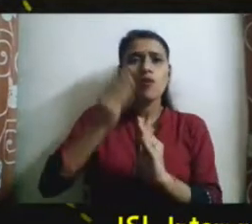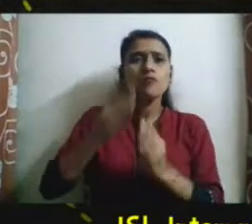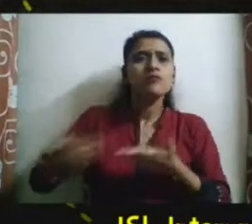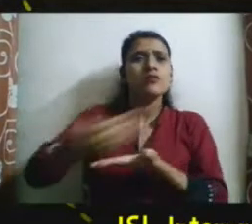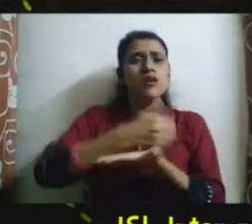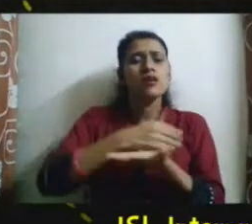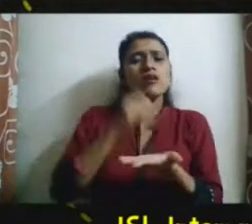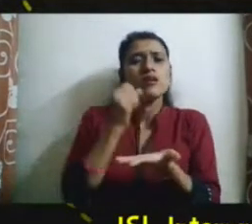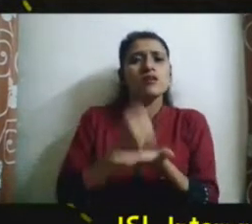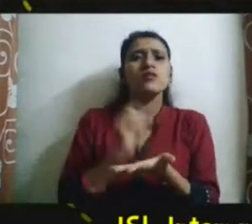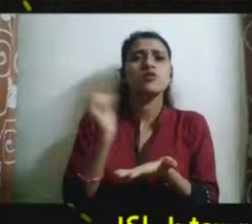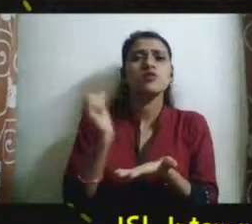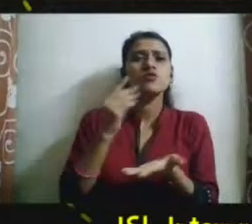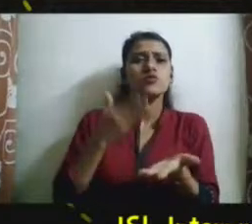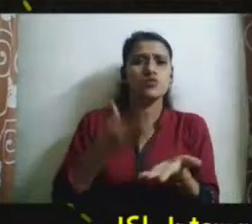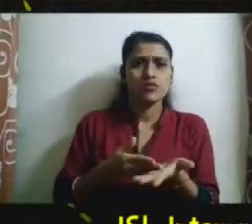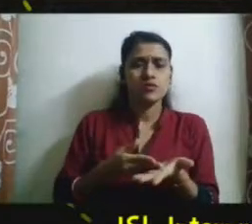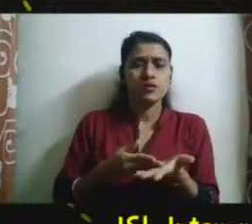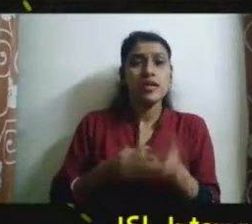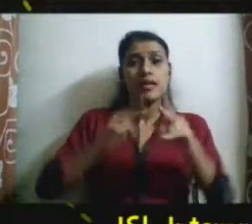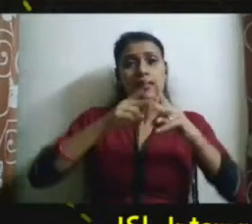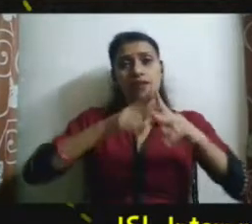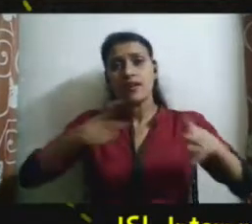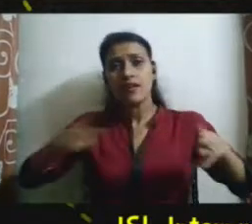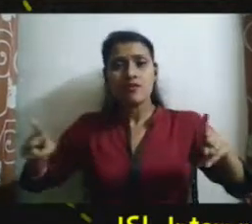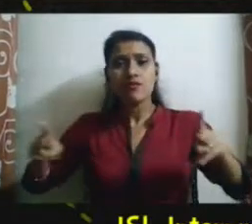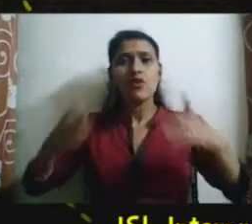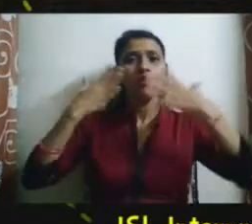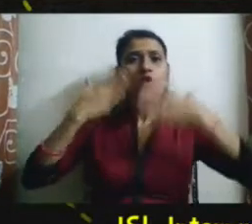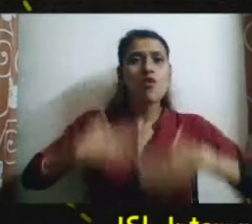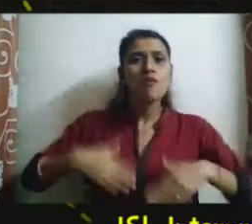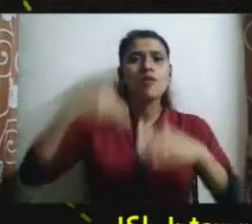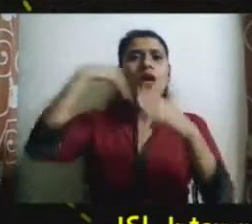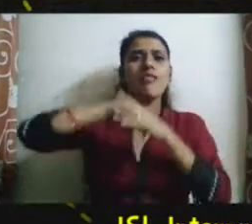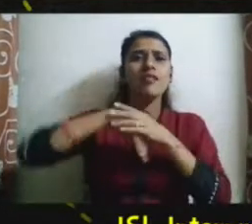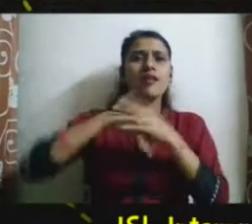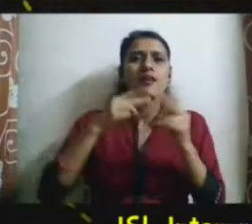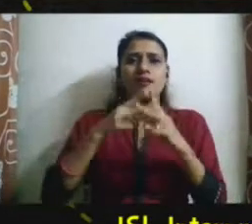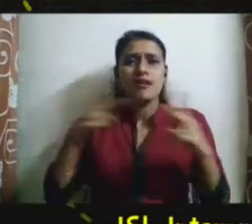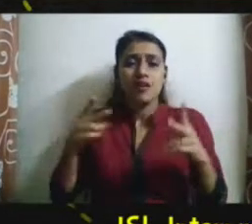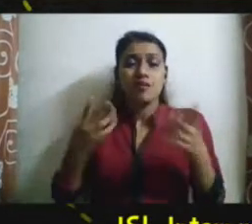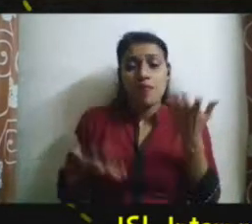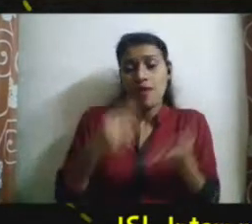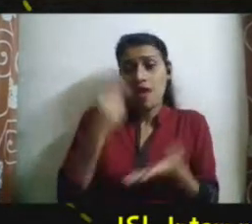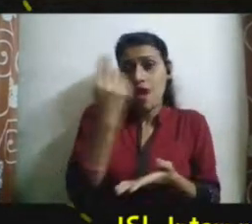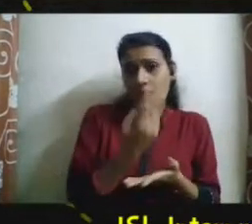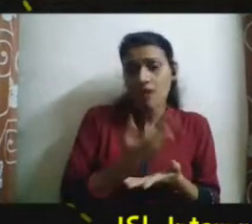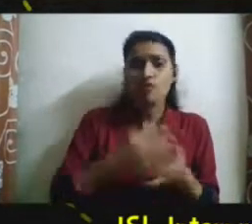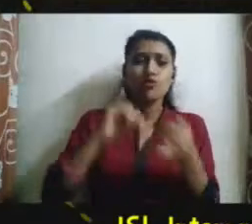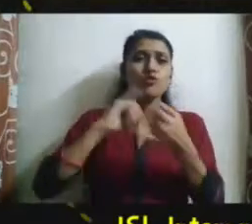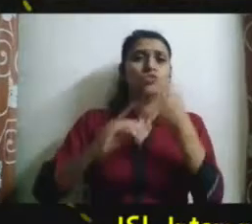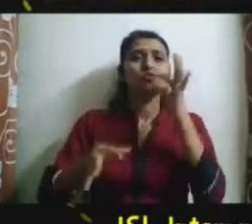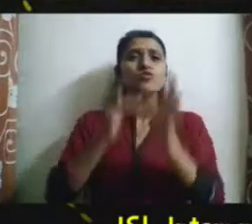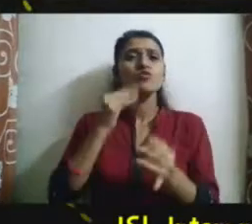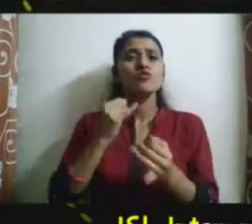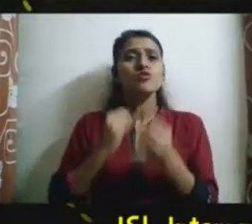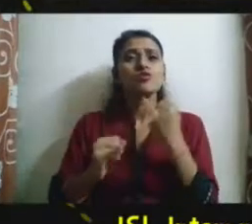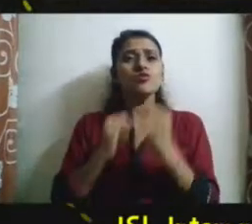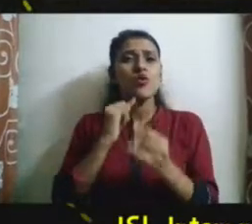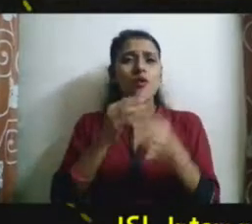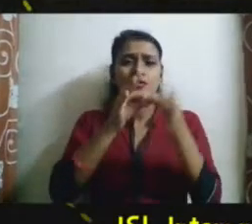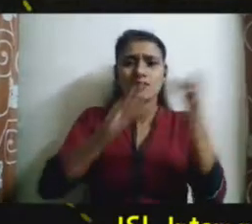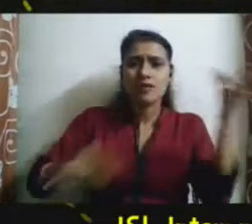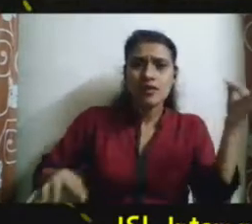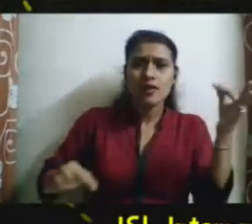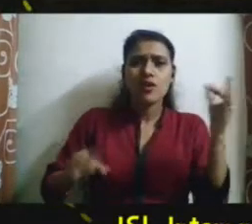at different kinds of human insight, either through the arts, through storytelling, through community